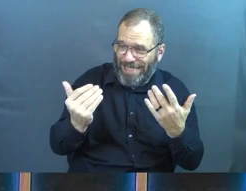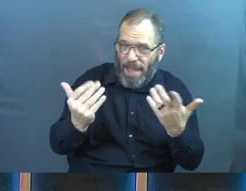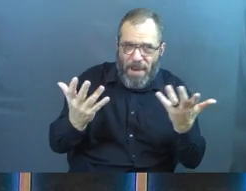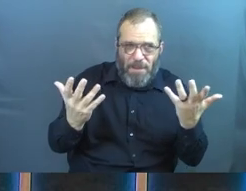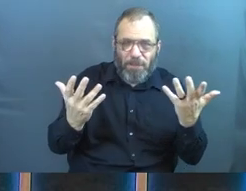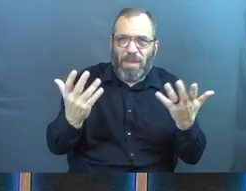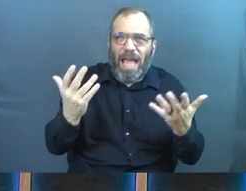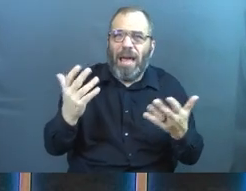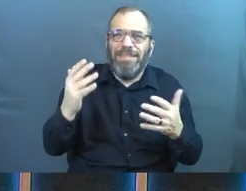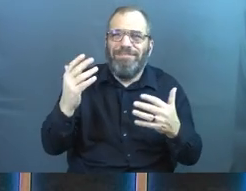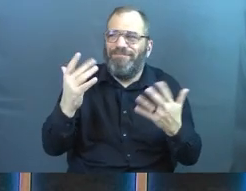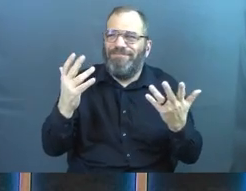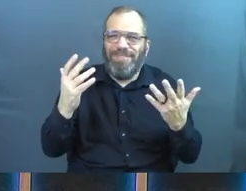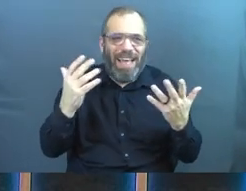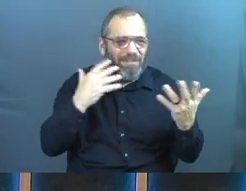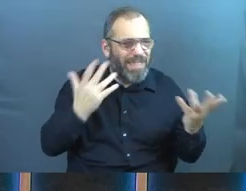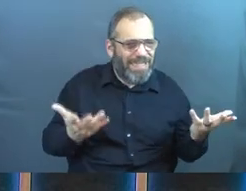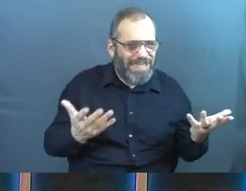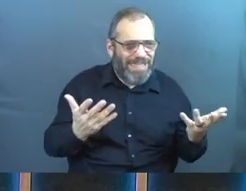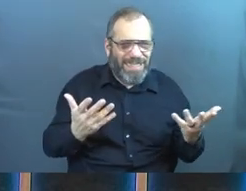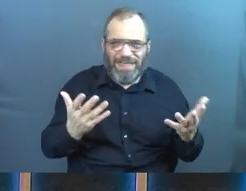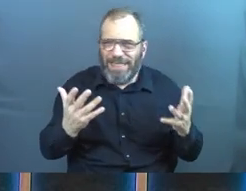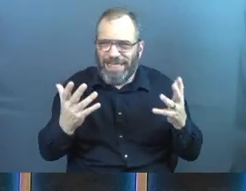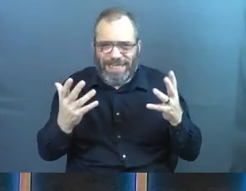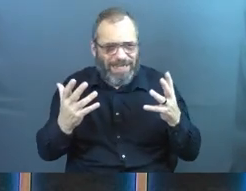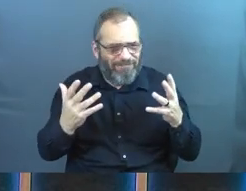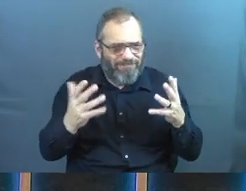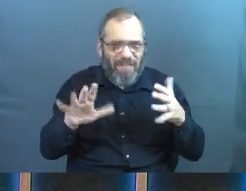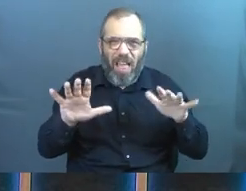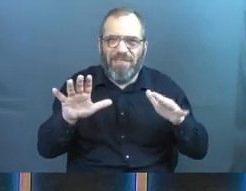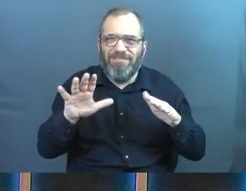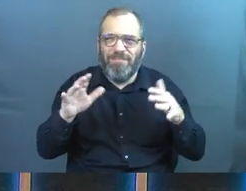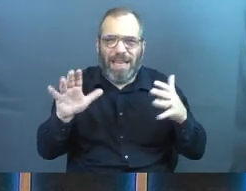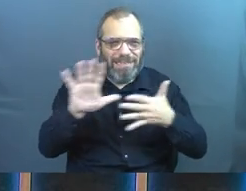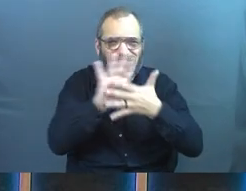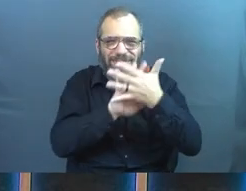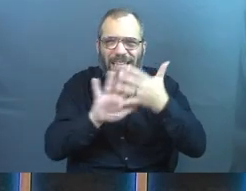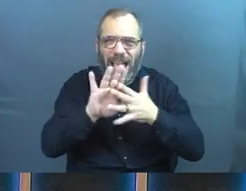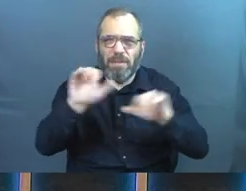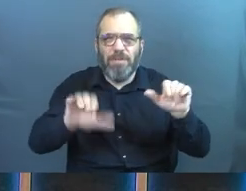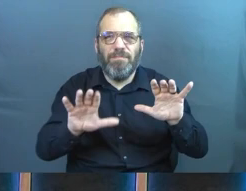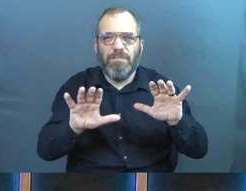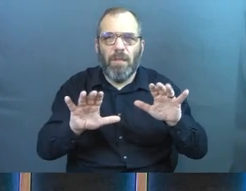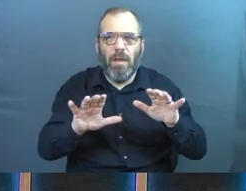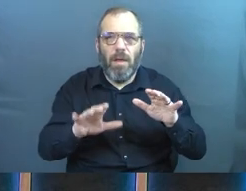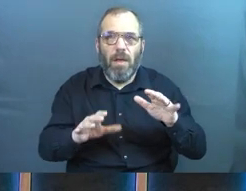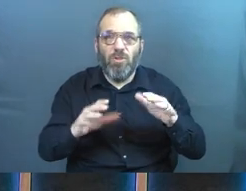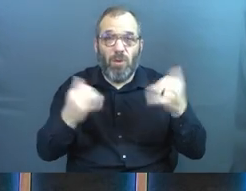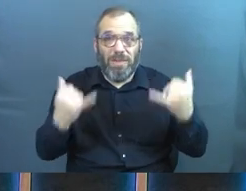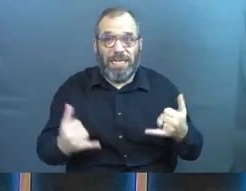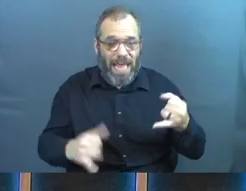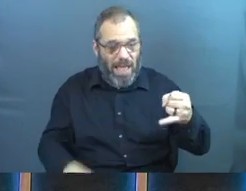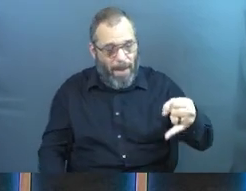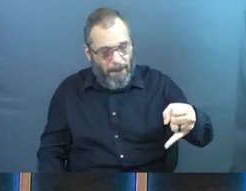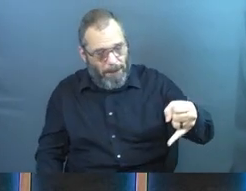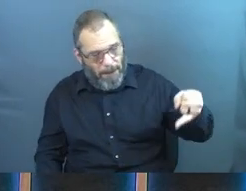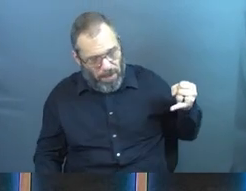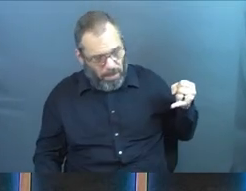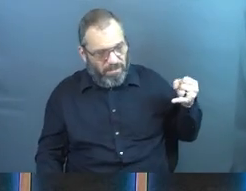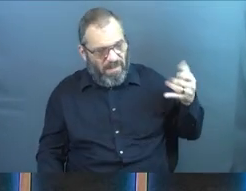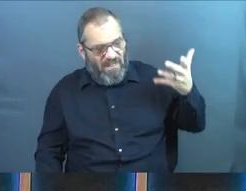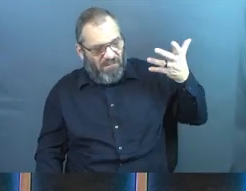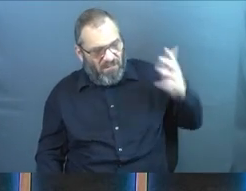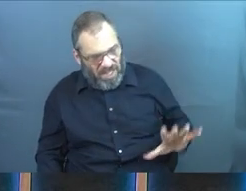and I've just stayed in this place of just haunting doubts. I want you to draw a line in the sand today and say, I'm done with